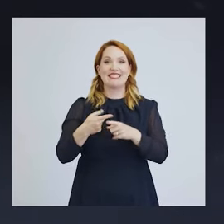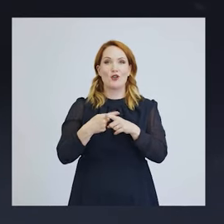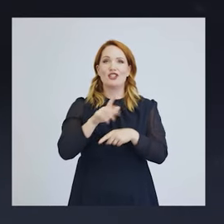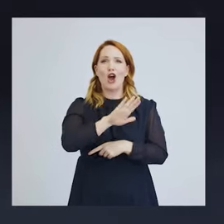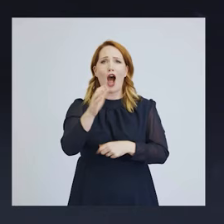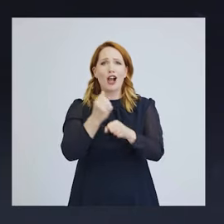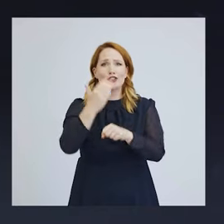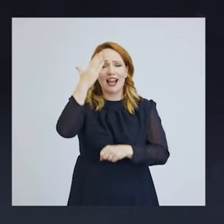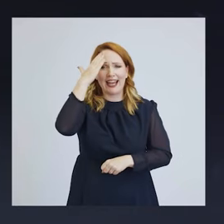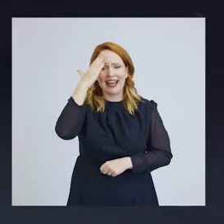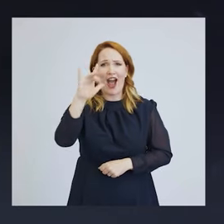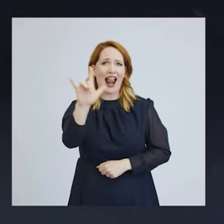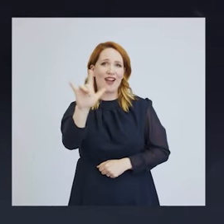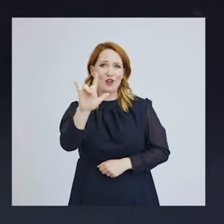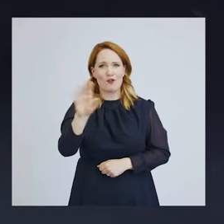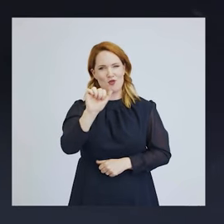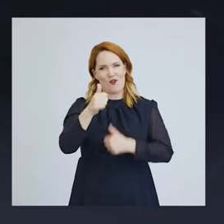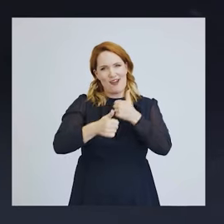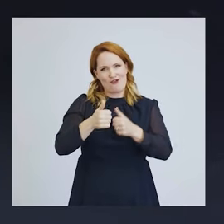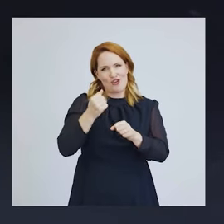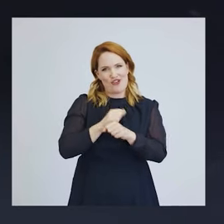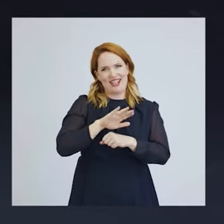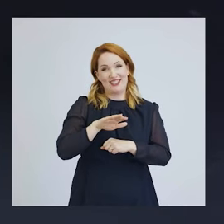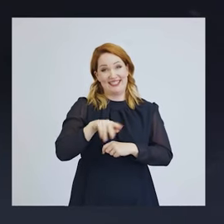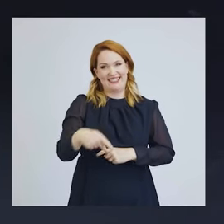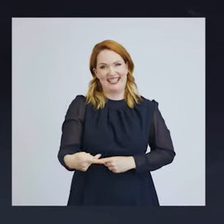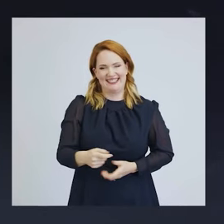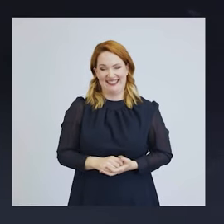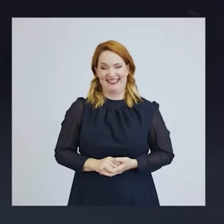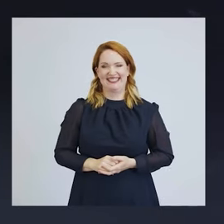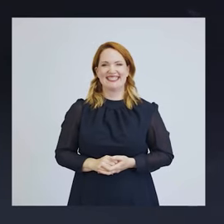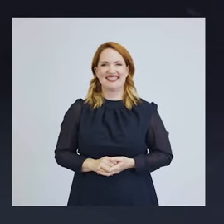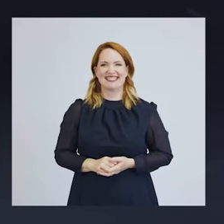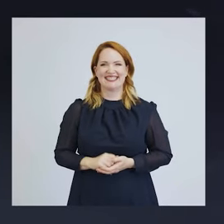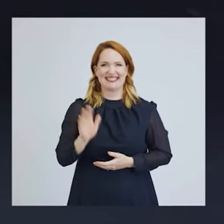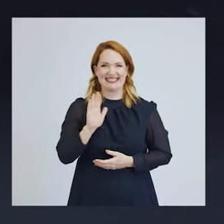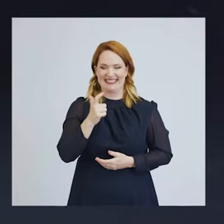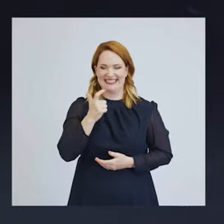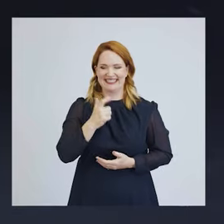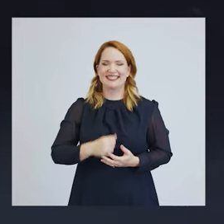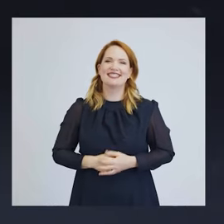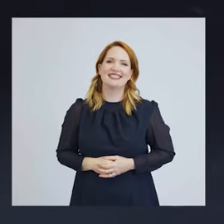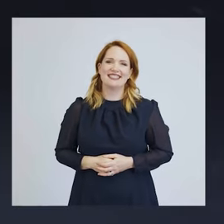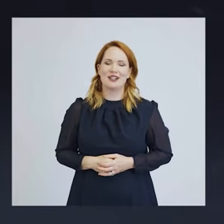ki toku kuia. Hi Granny, I love you, from your favourite grandchild.